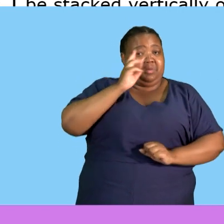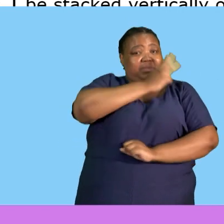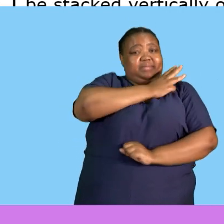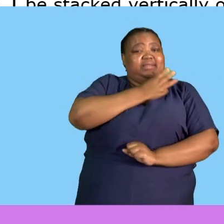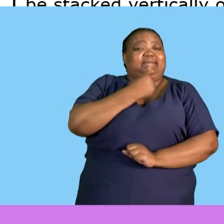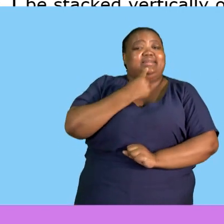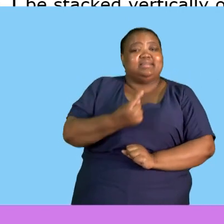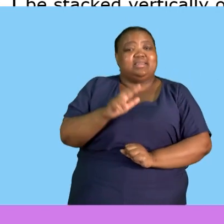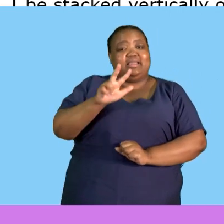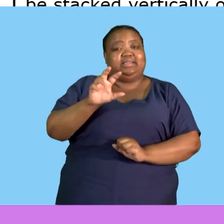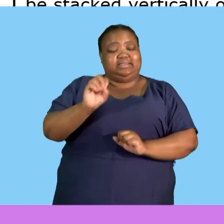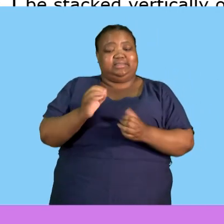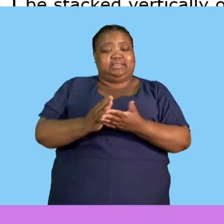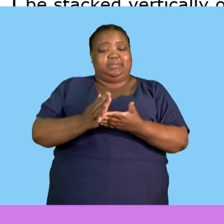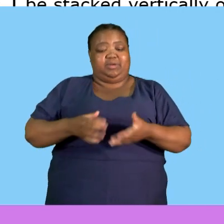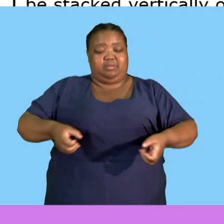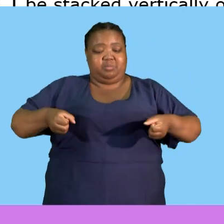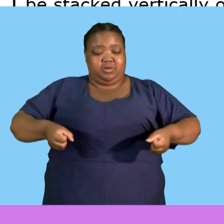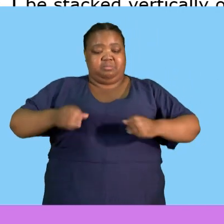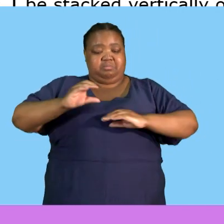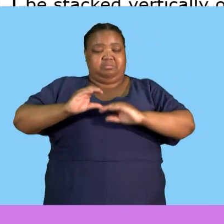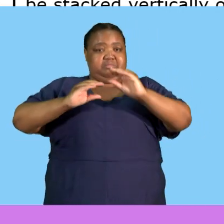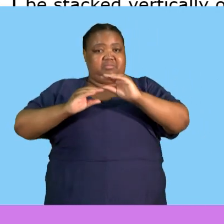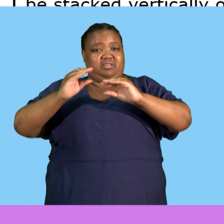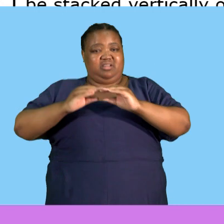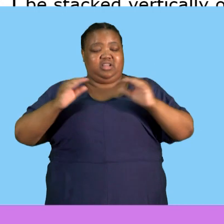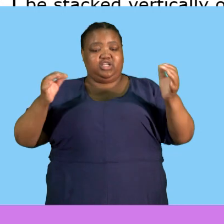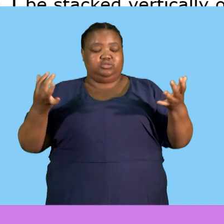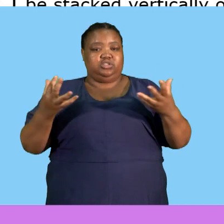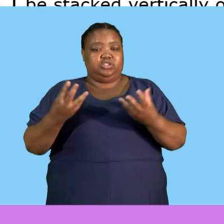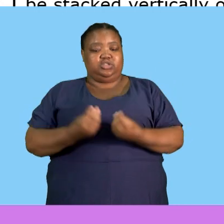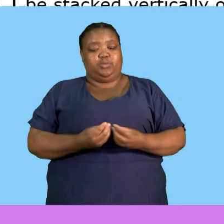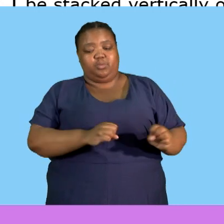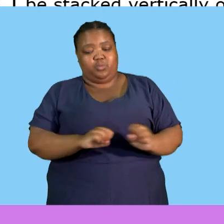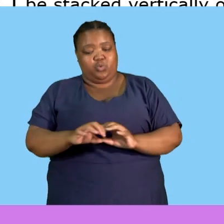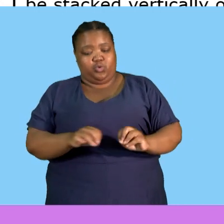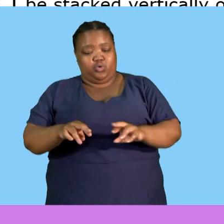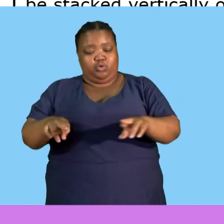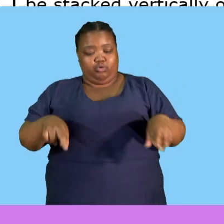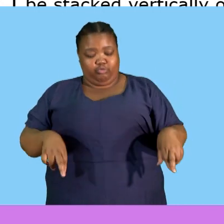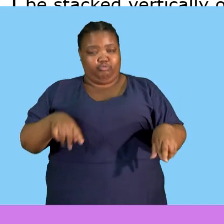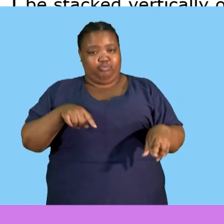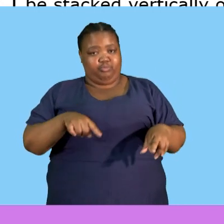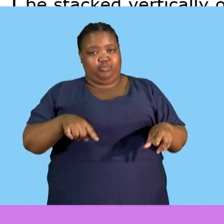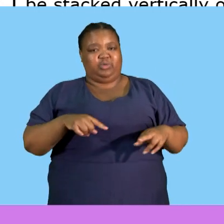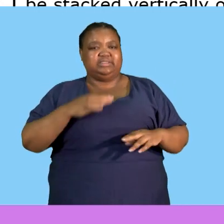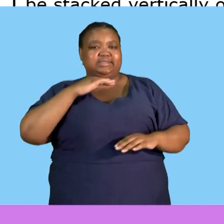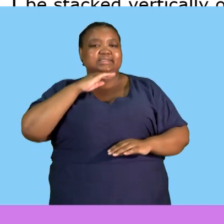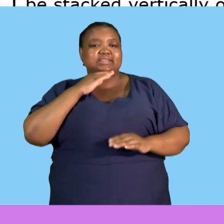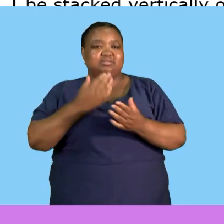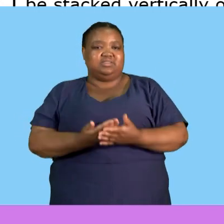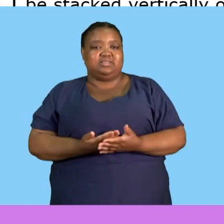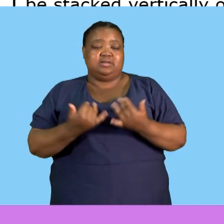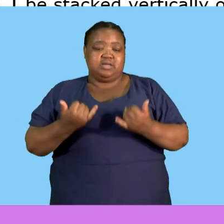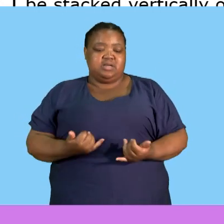definitely incorrect. Remember, the manager stated that all 80 crates can be packed in the storeroom, but we